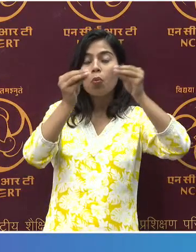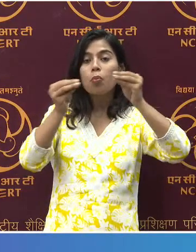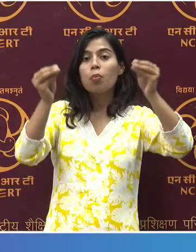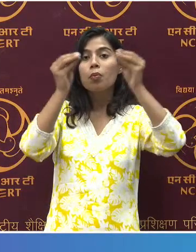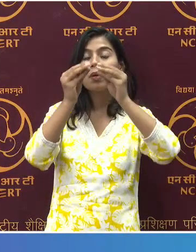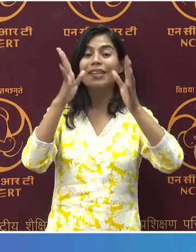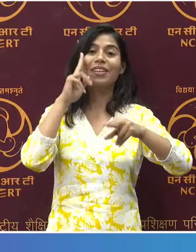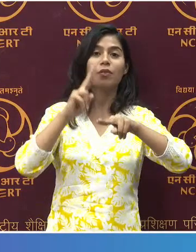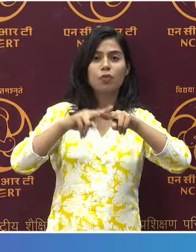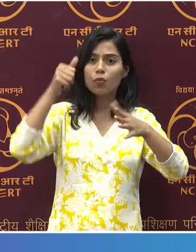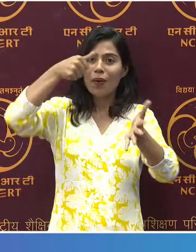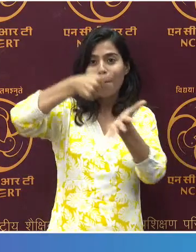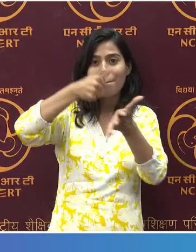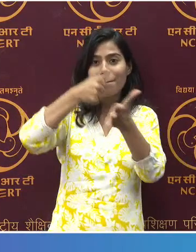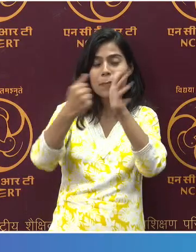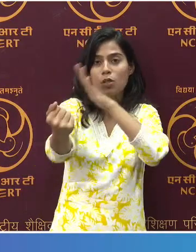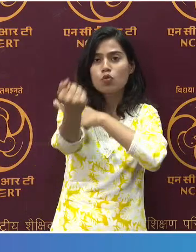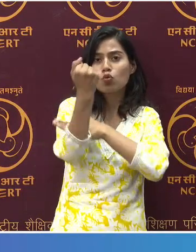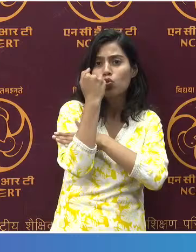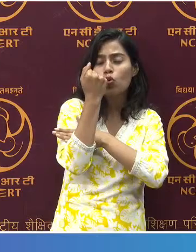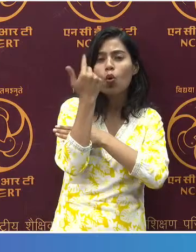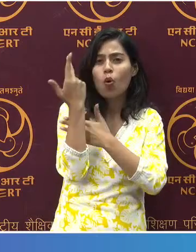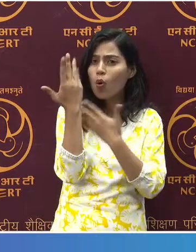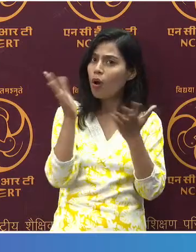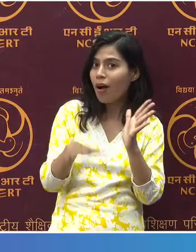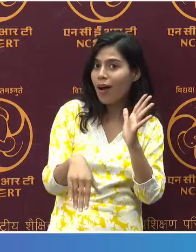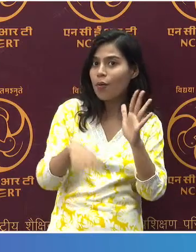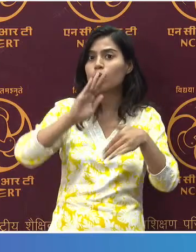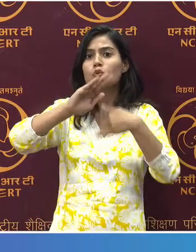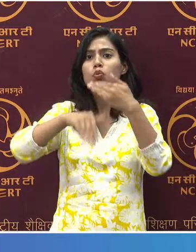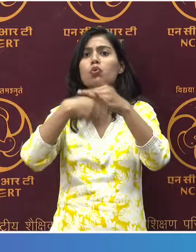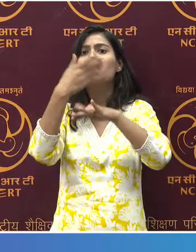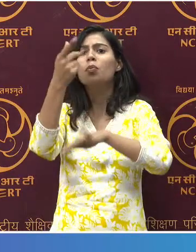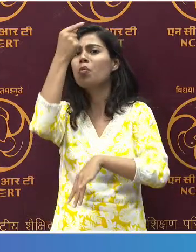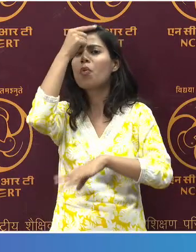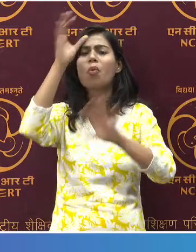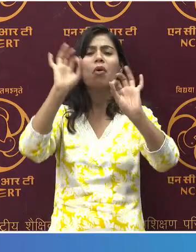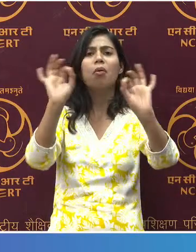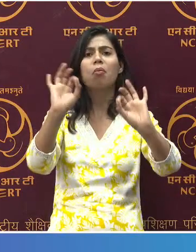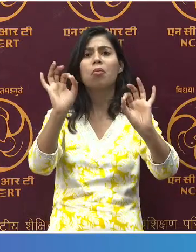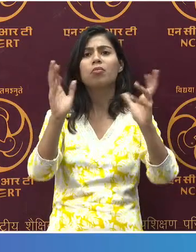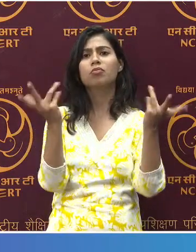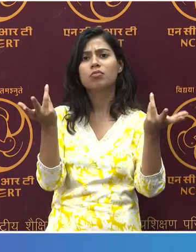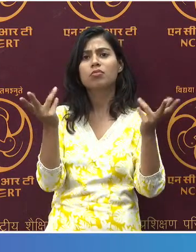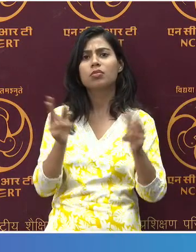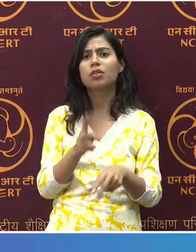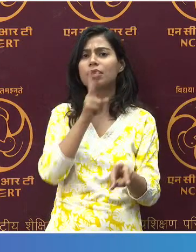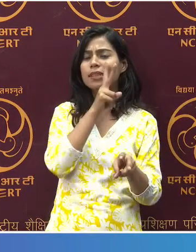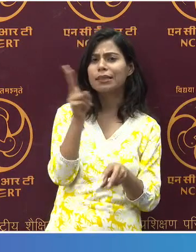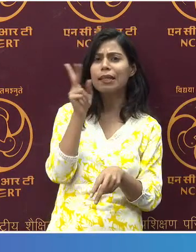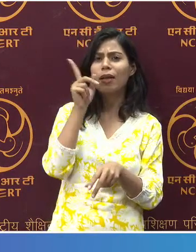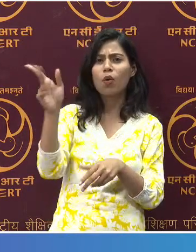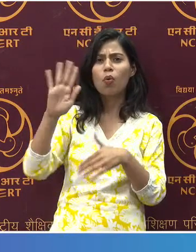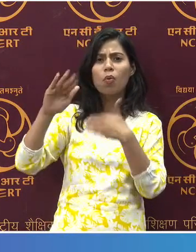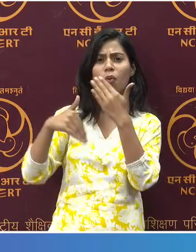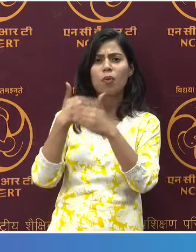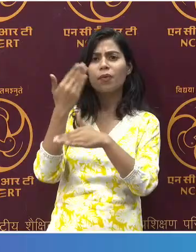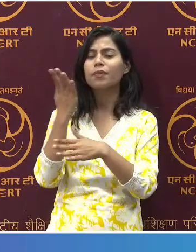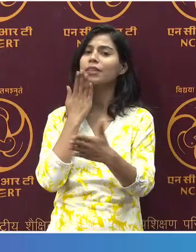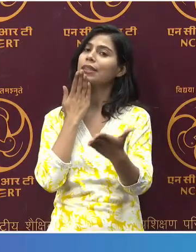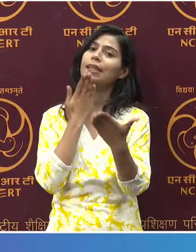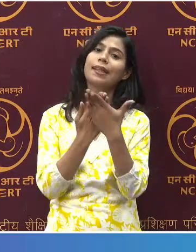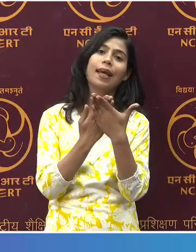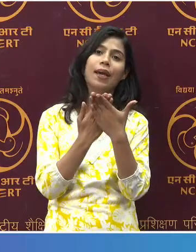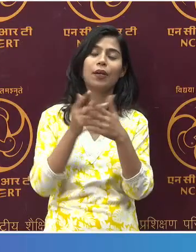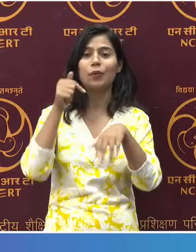strong base, then there will be no problem in the next 11th or 12th classes. There will be a easy Right, test. sir. will be We are looking forward to the next part also, and thank you so much,